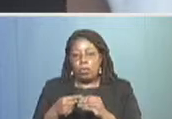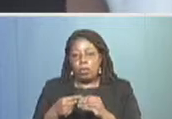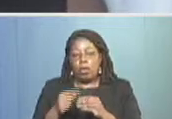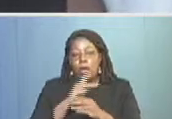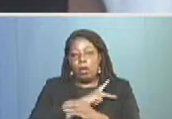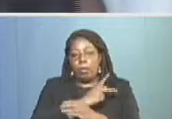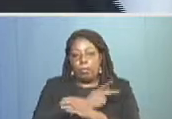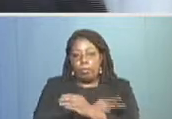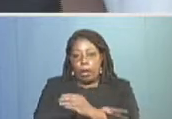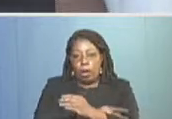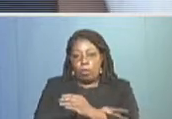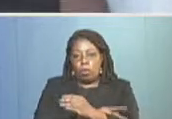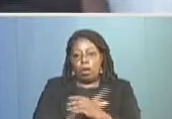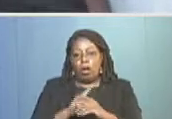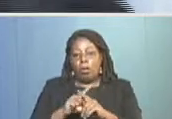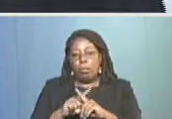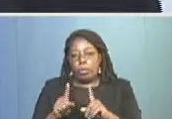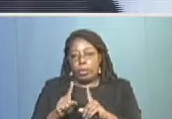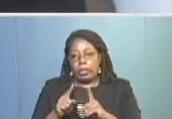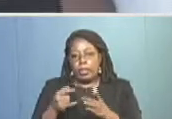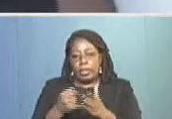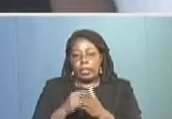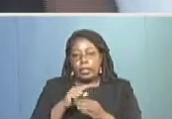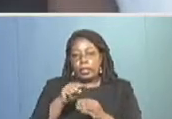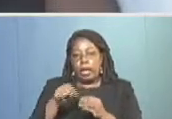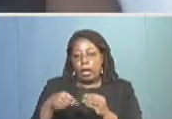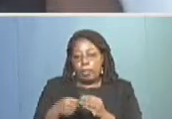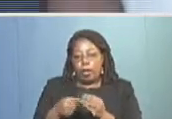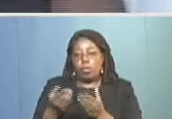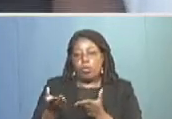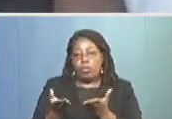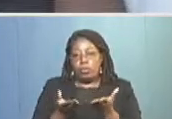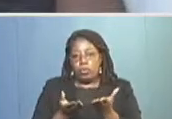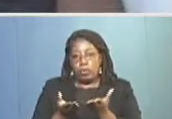power, but politics is about service.